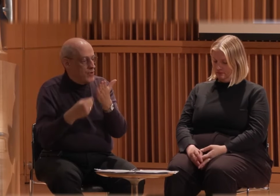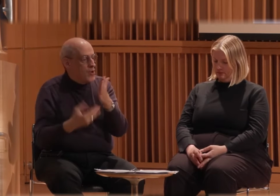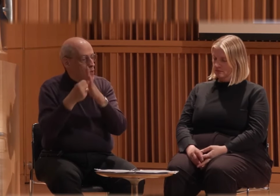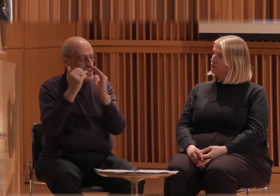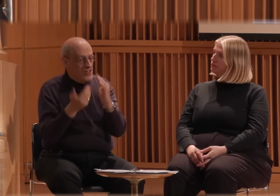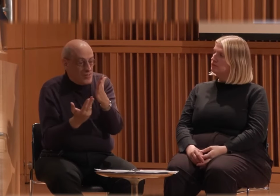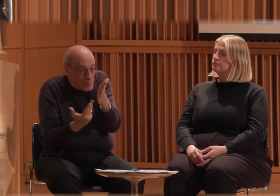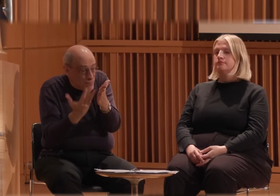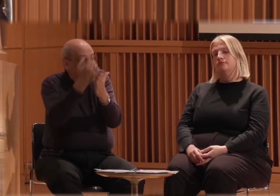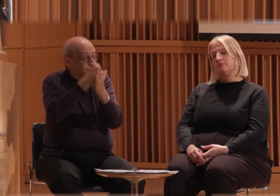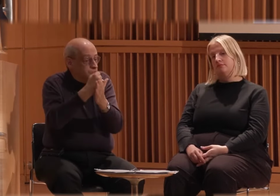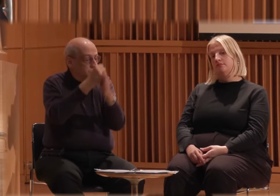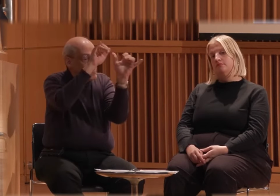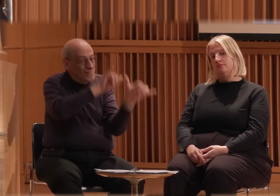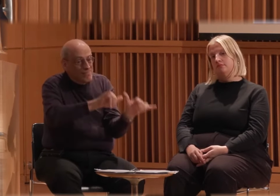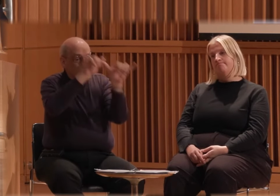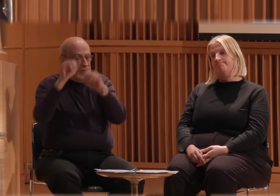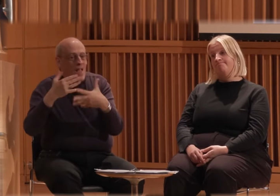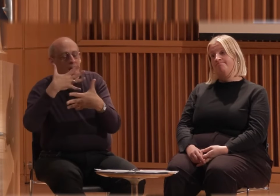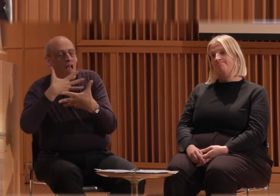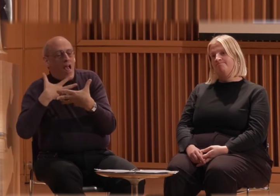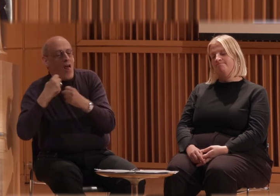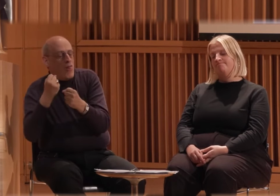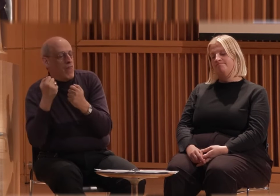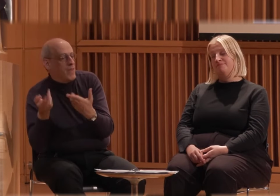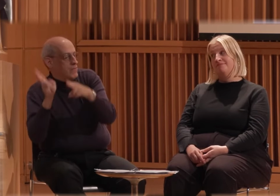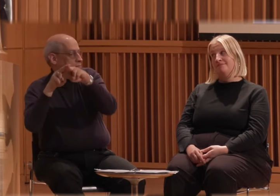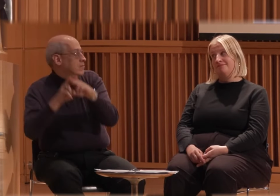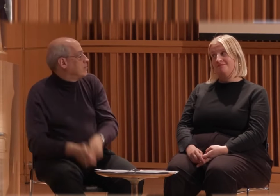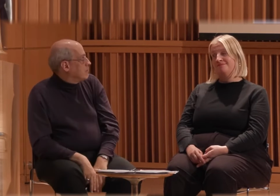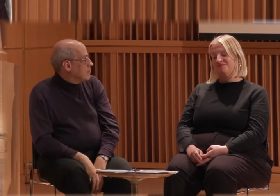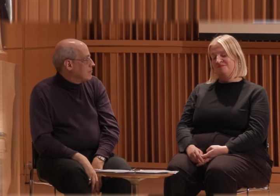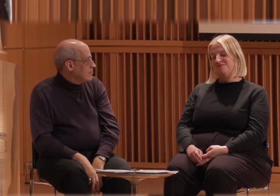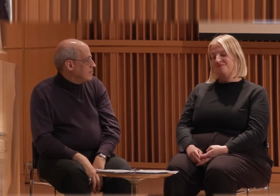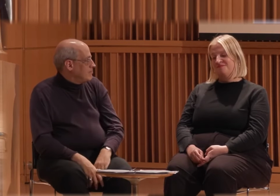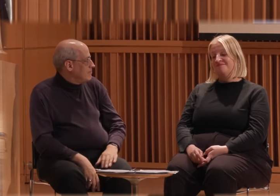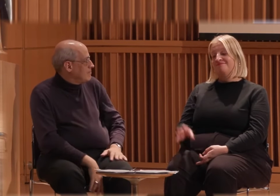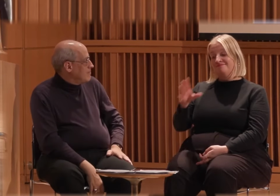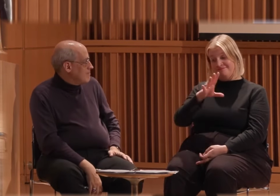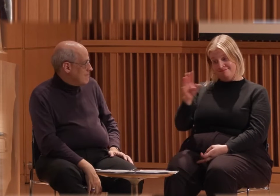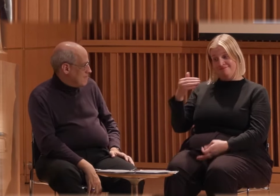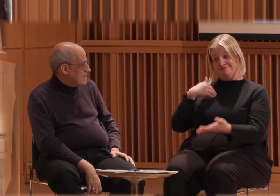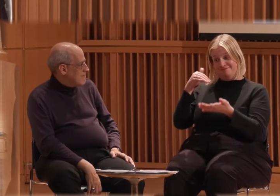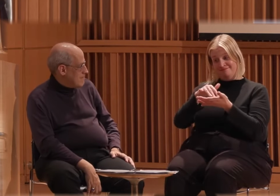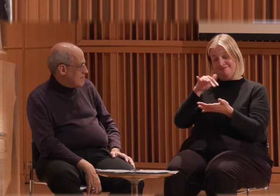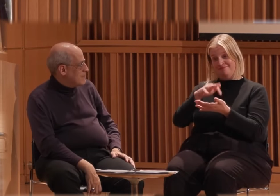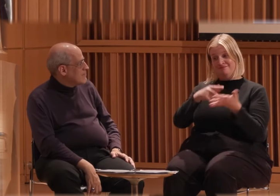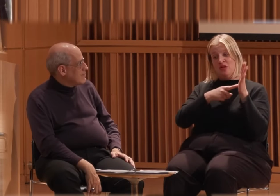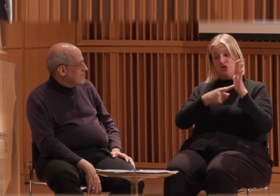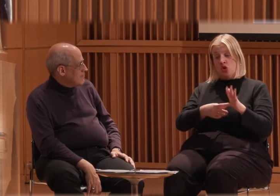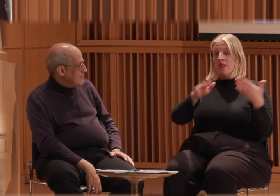very correlated with better health. And also, there have been studies showing that cities